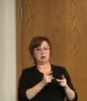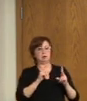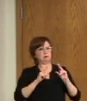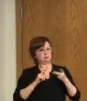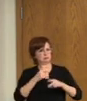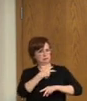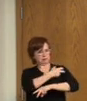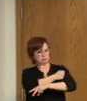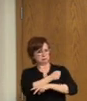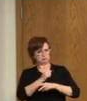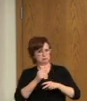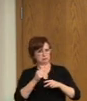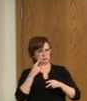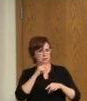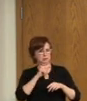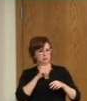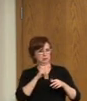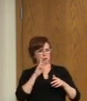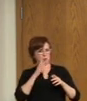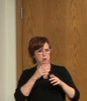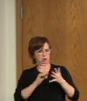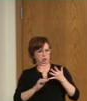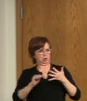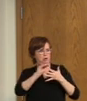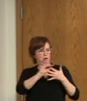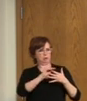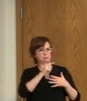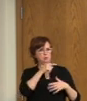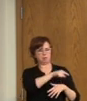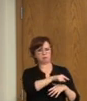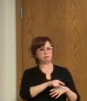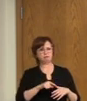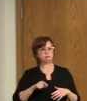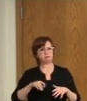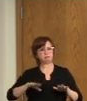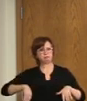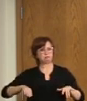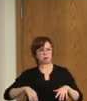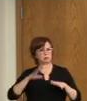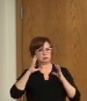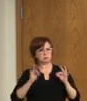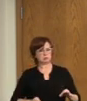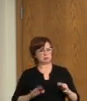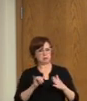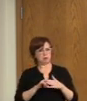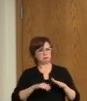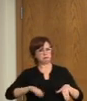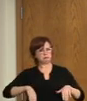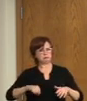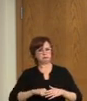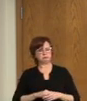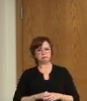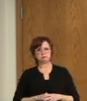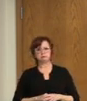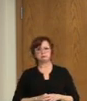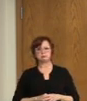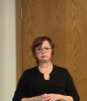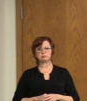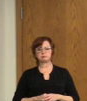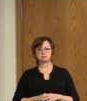plan to be able to change our 4 priority areas of distribution for the vaccine, as we've seen that this